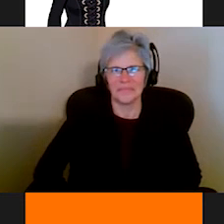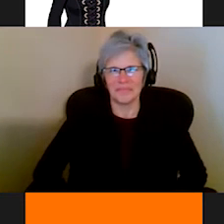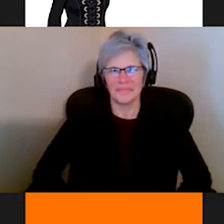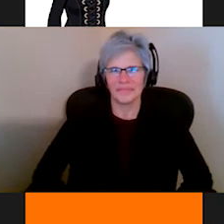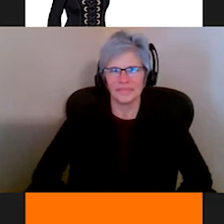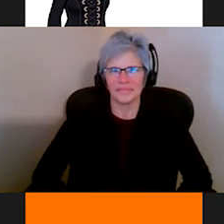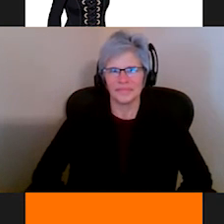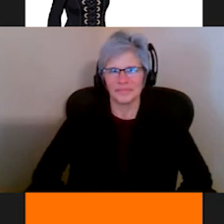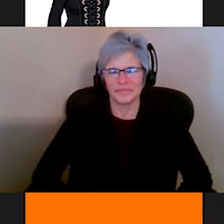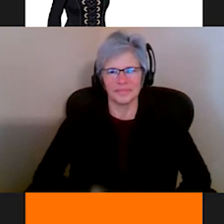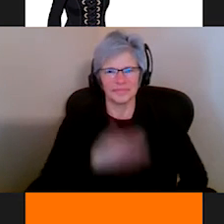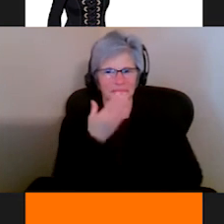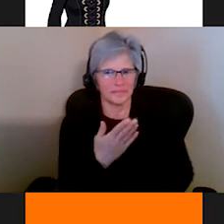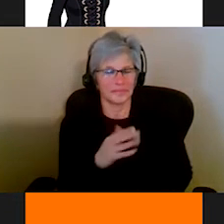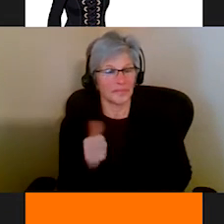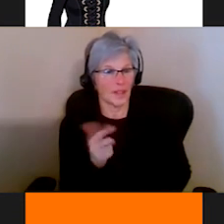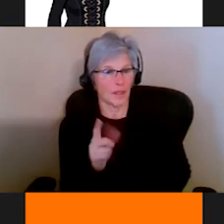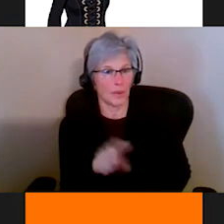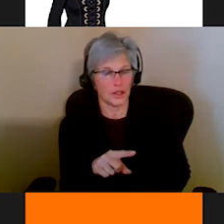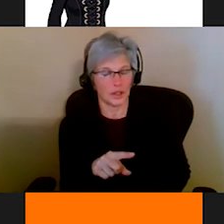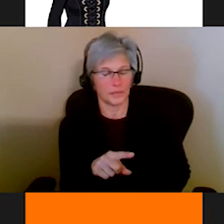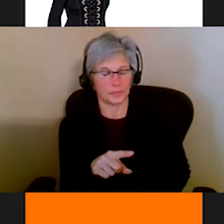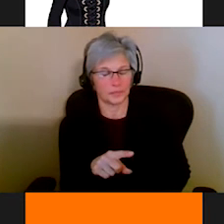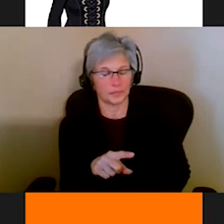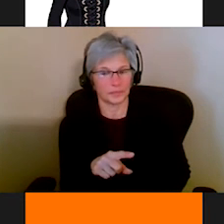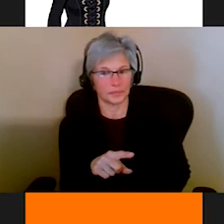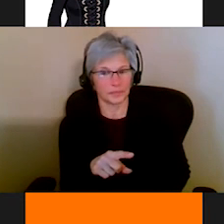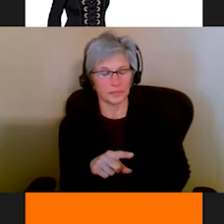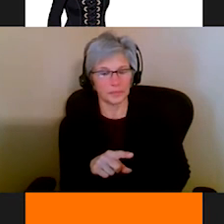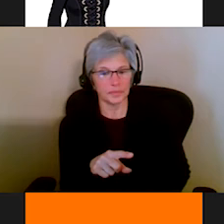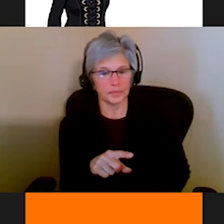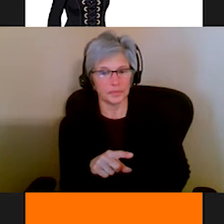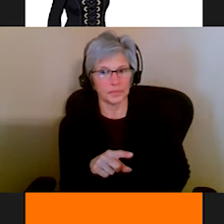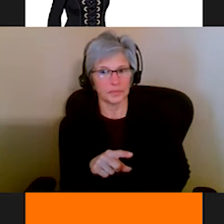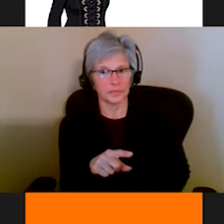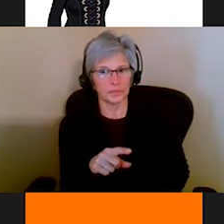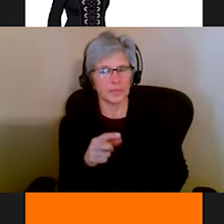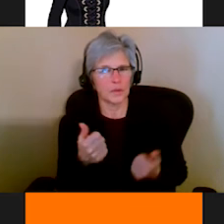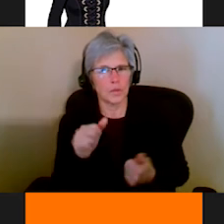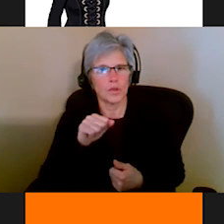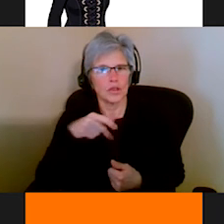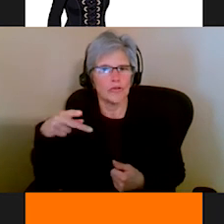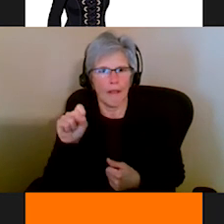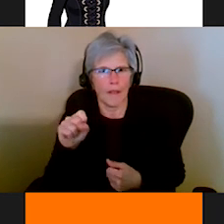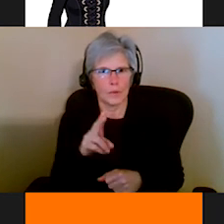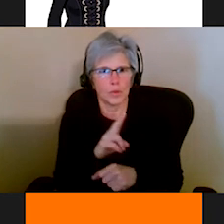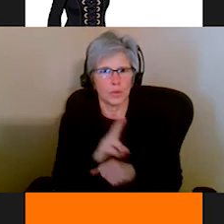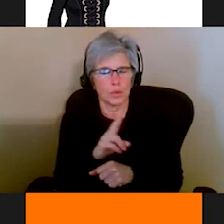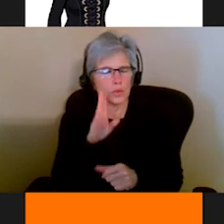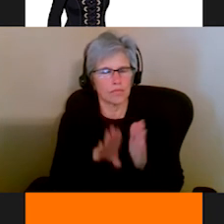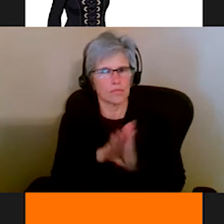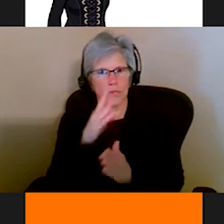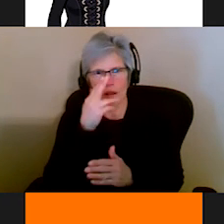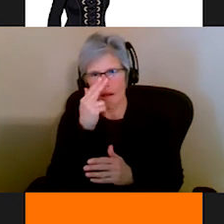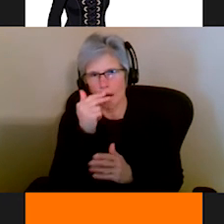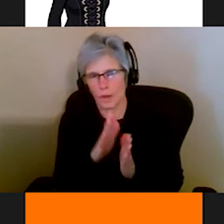So thank you. Another question that you have in the Q&A is, what apps are you using to create your comic books, and what do you use each